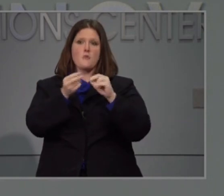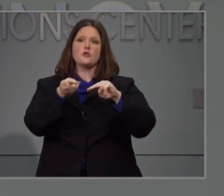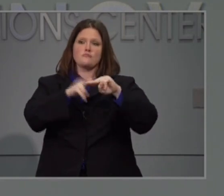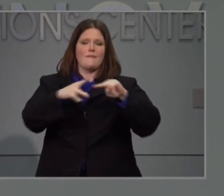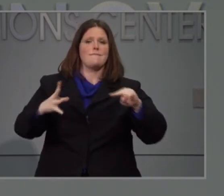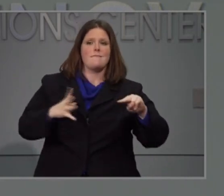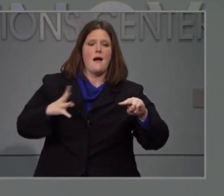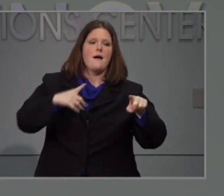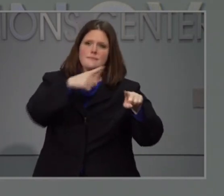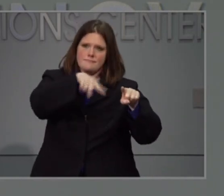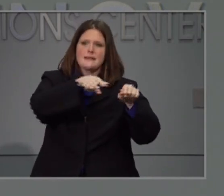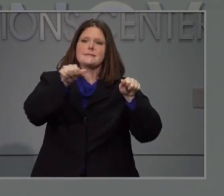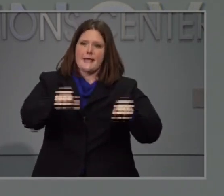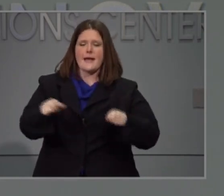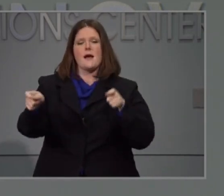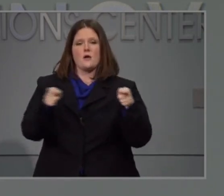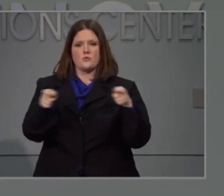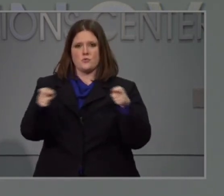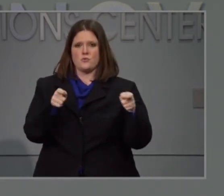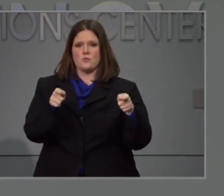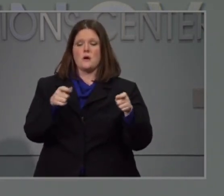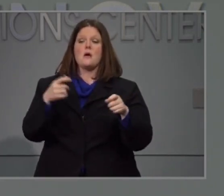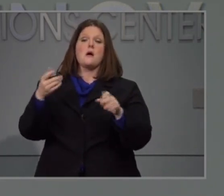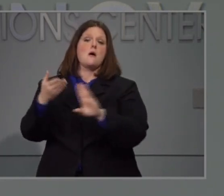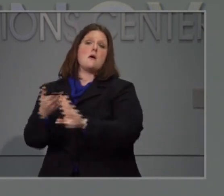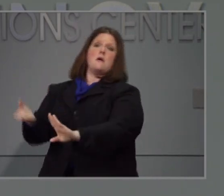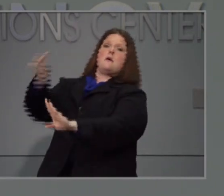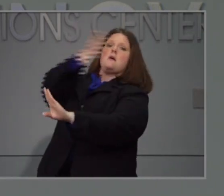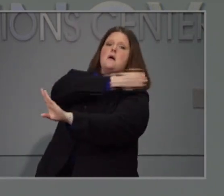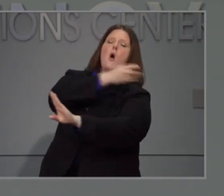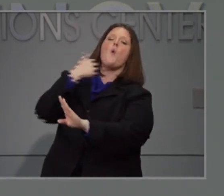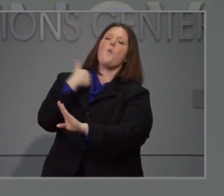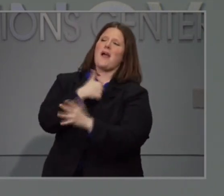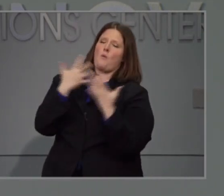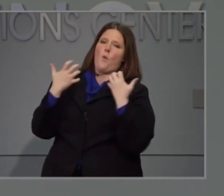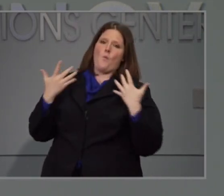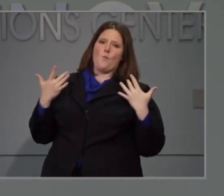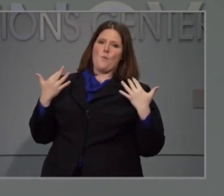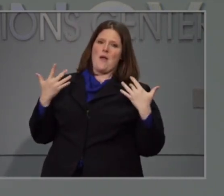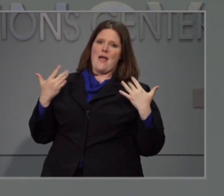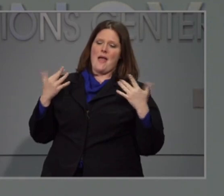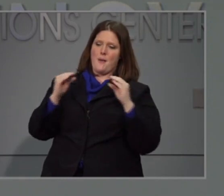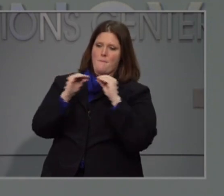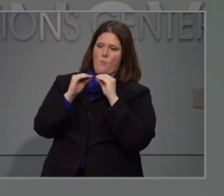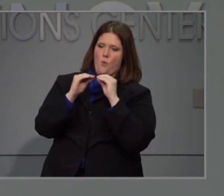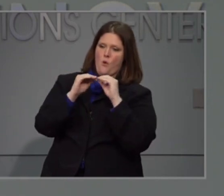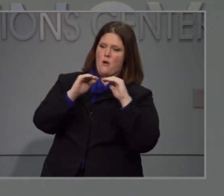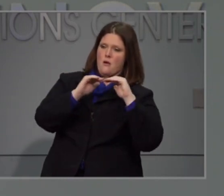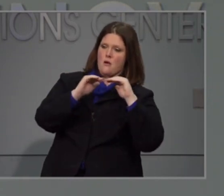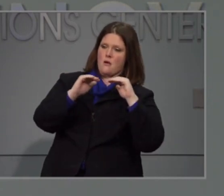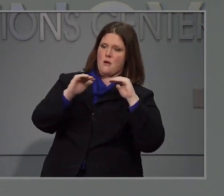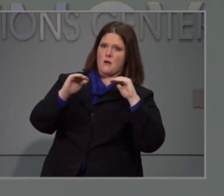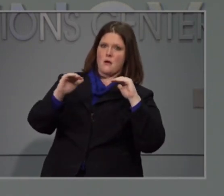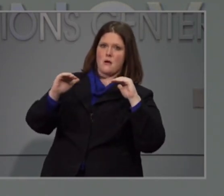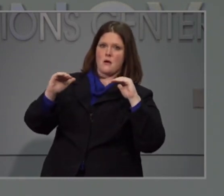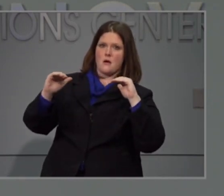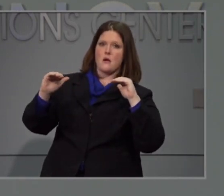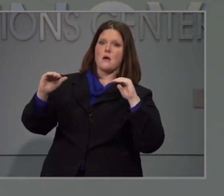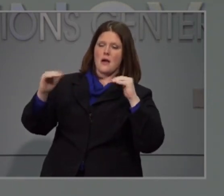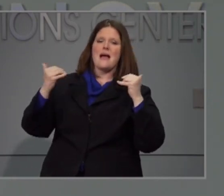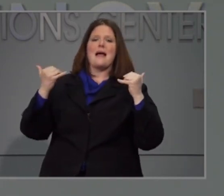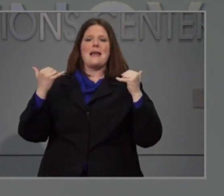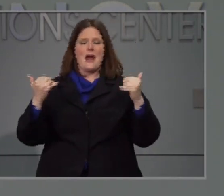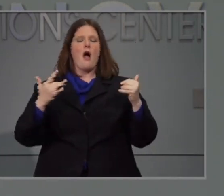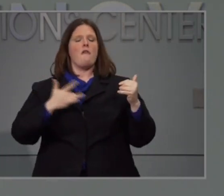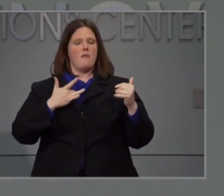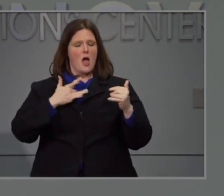hospitalizations. I think when we were looking at it at first time, we wanted to see a longer period of time of that stabilization, but now we have certainly given it